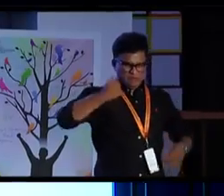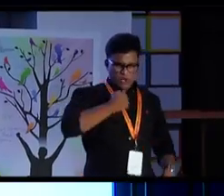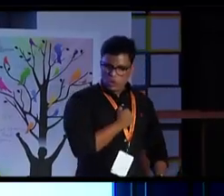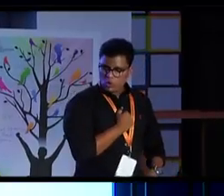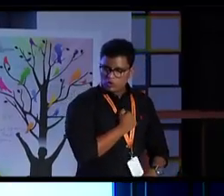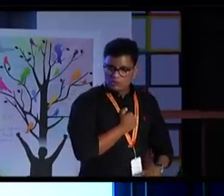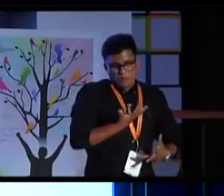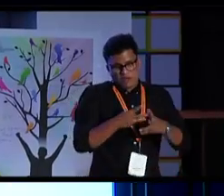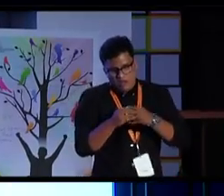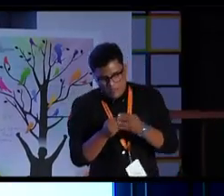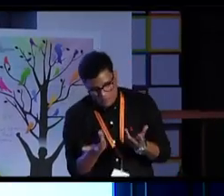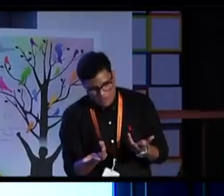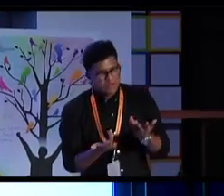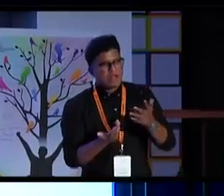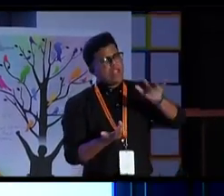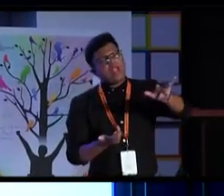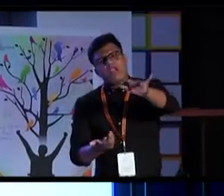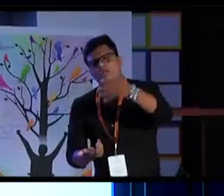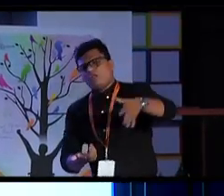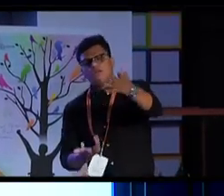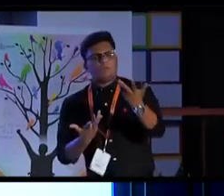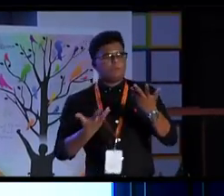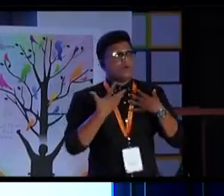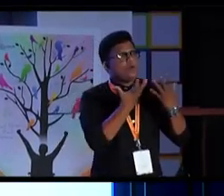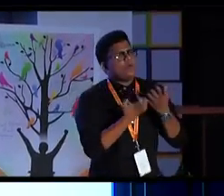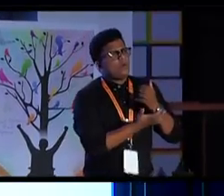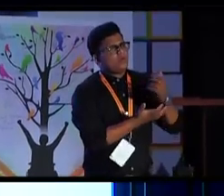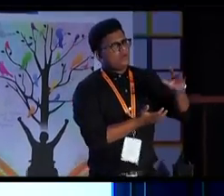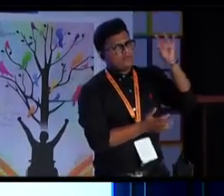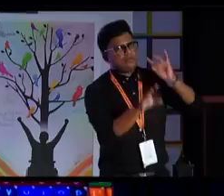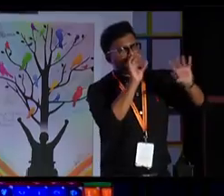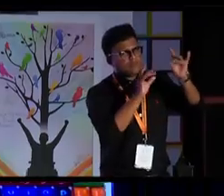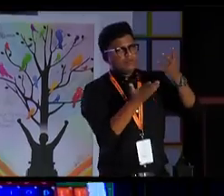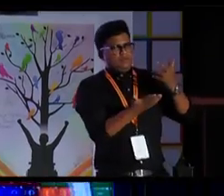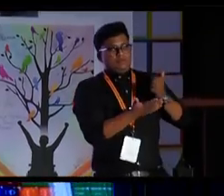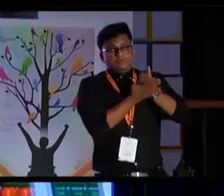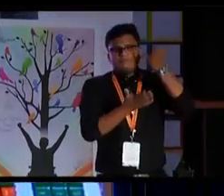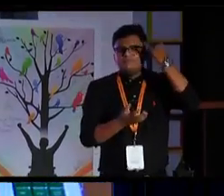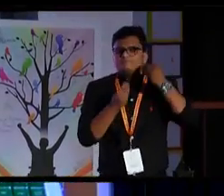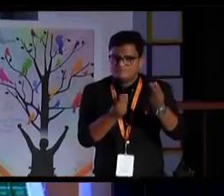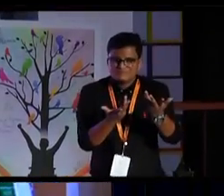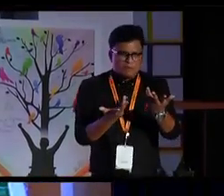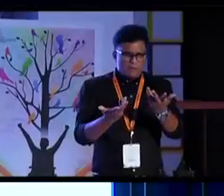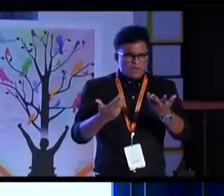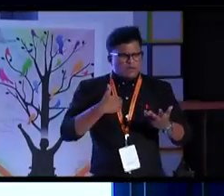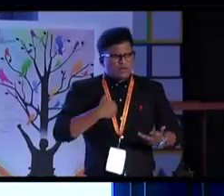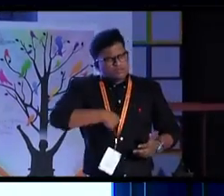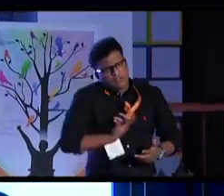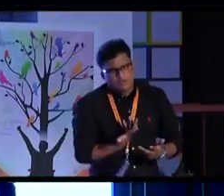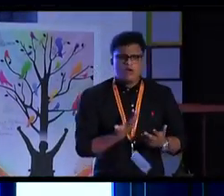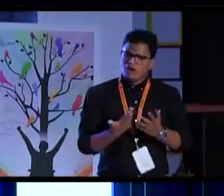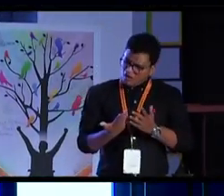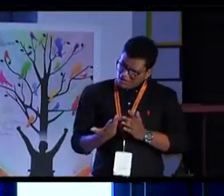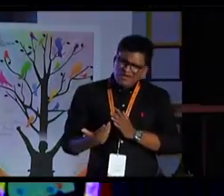from Bangalore or Silicon Valley, you're looking for opportunities. Let me give you an idea. Assistive technology field, growing very